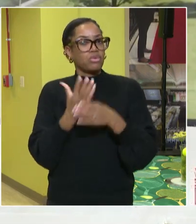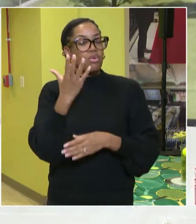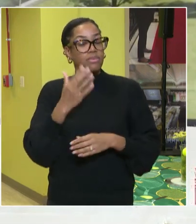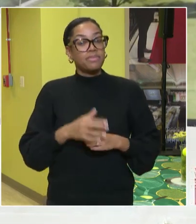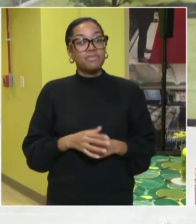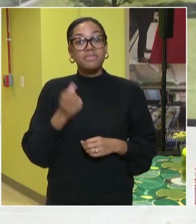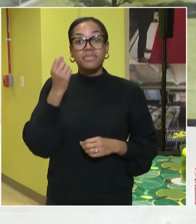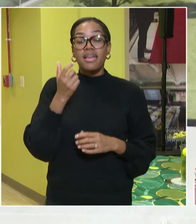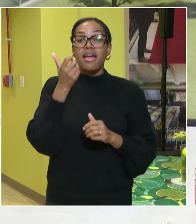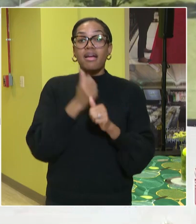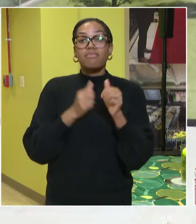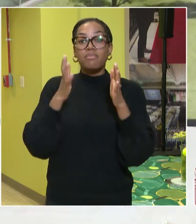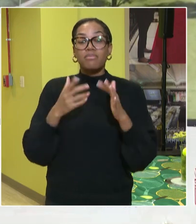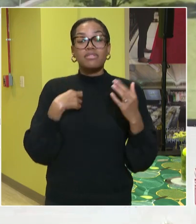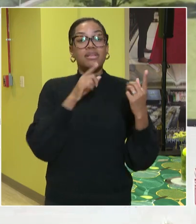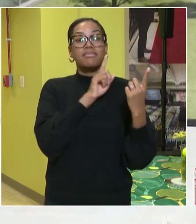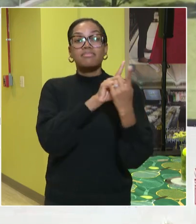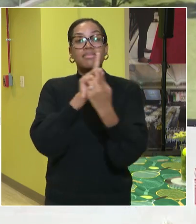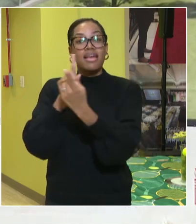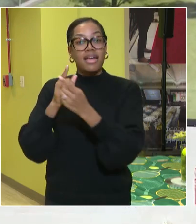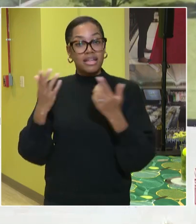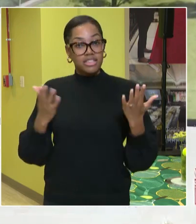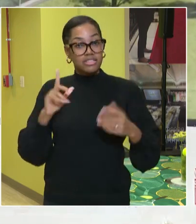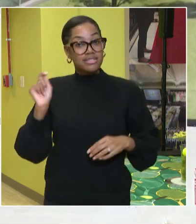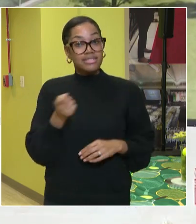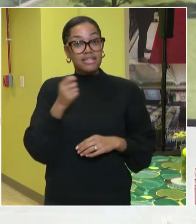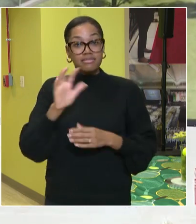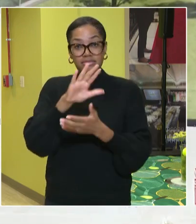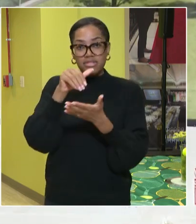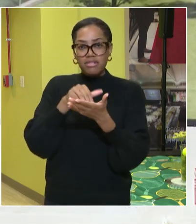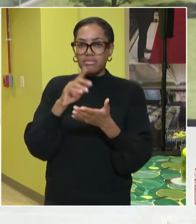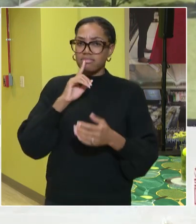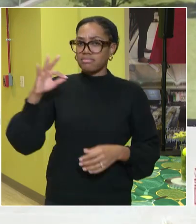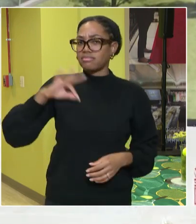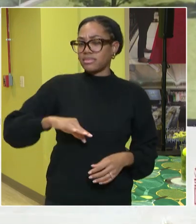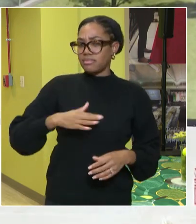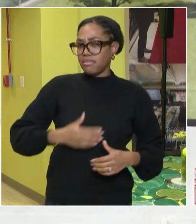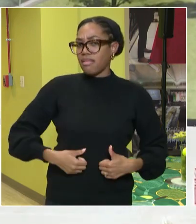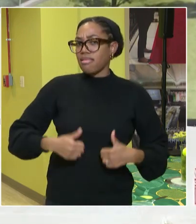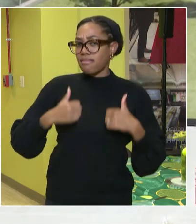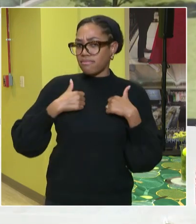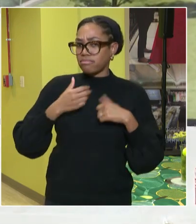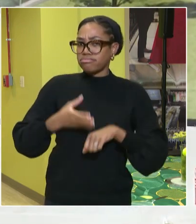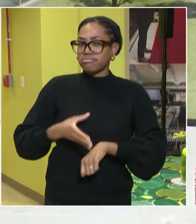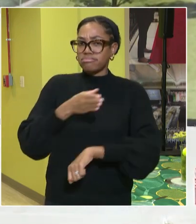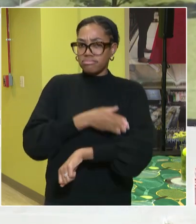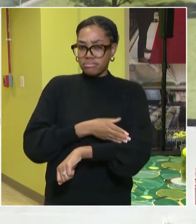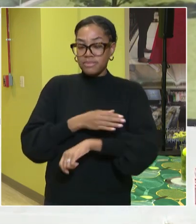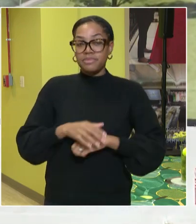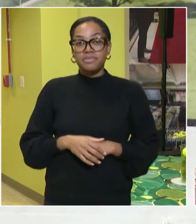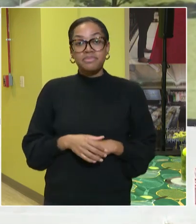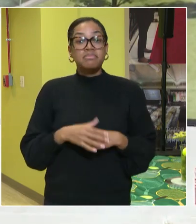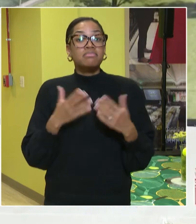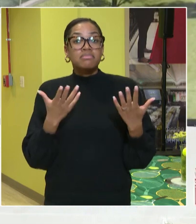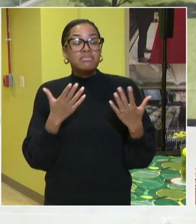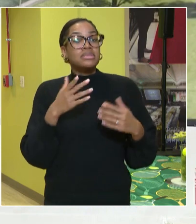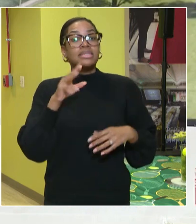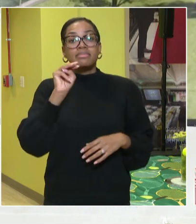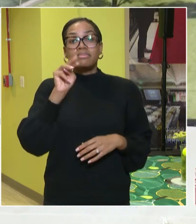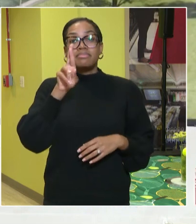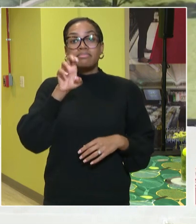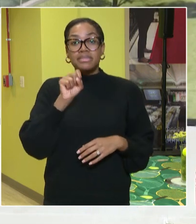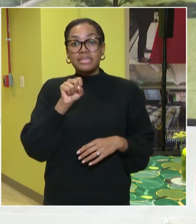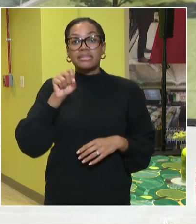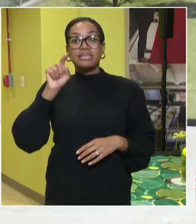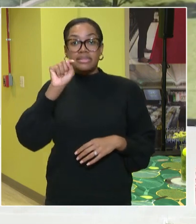contact with at the Tennis Center has benefited my life for the better. Whether it was from my enriching conversations with Ms. T, who has